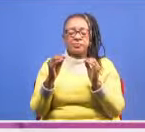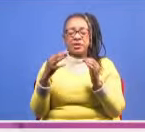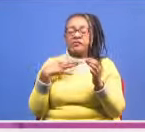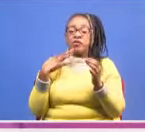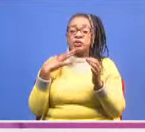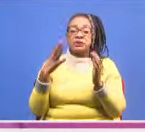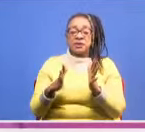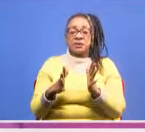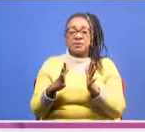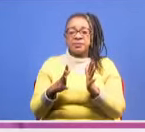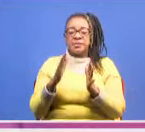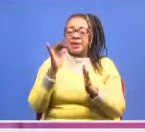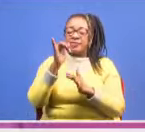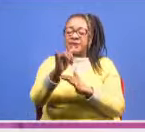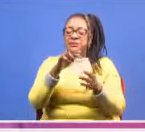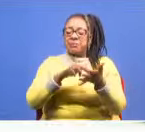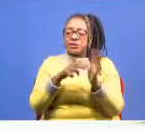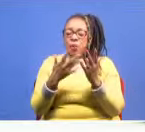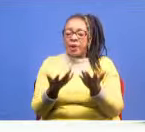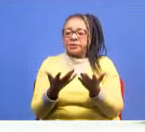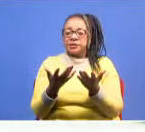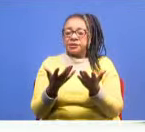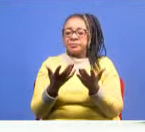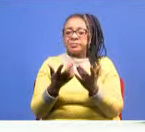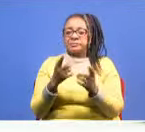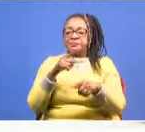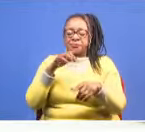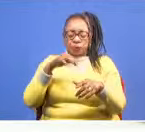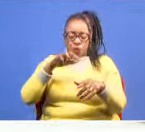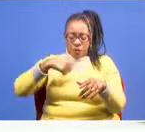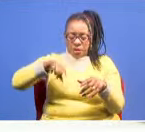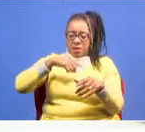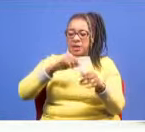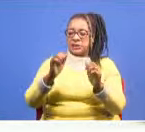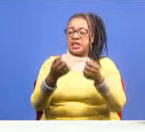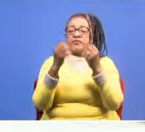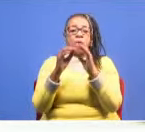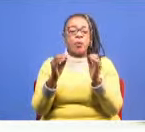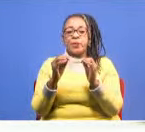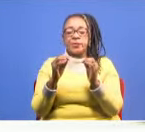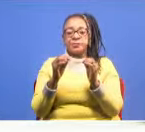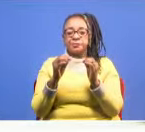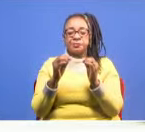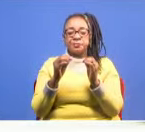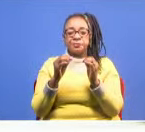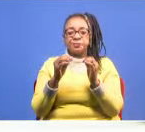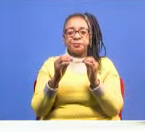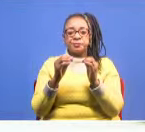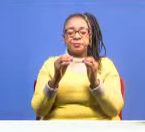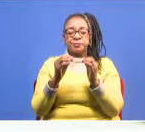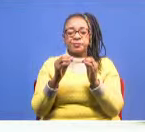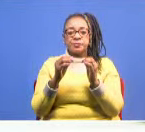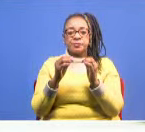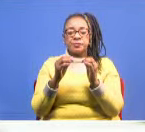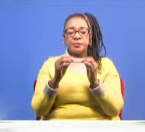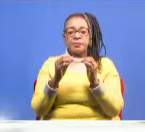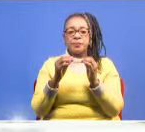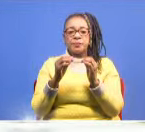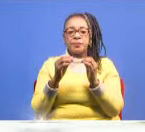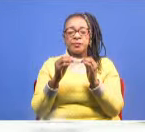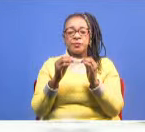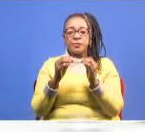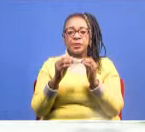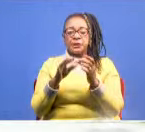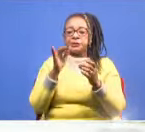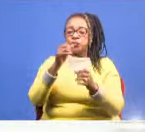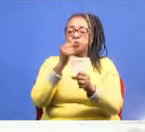does that tell us that we are not safe? That tells us we are not safe. So from a security point of view, do you indeed